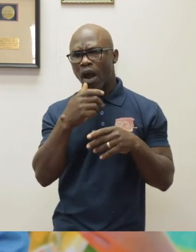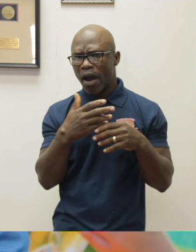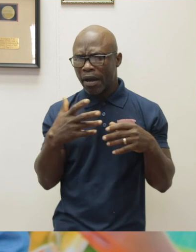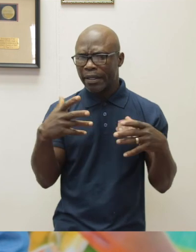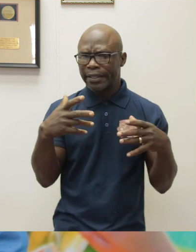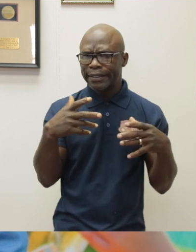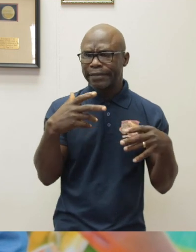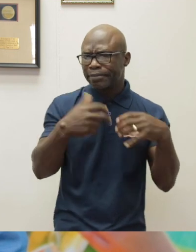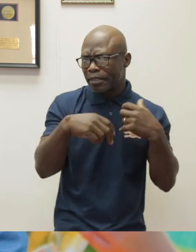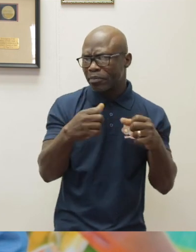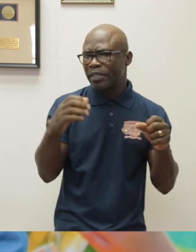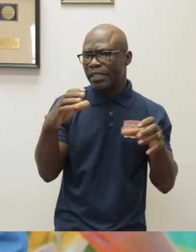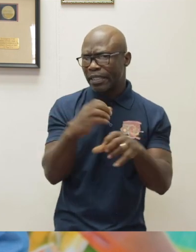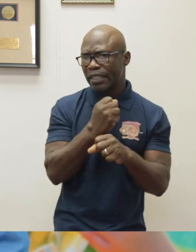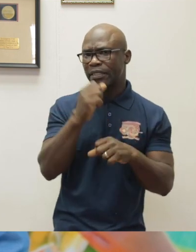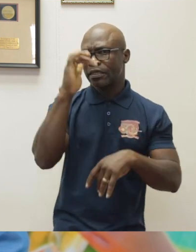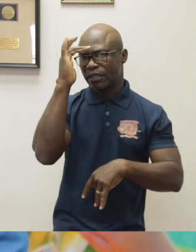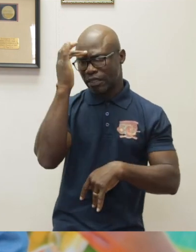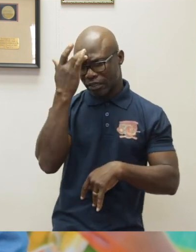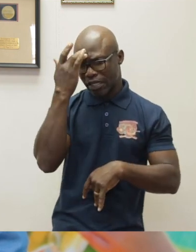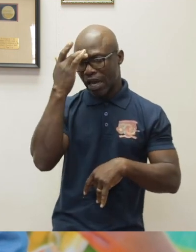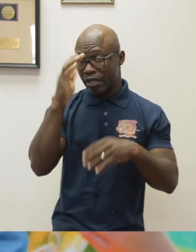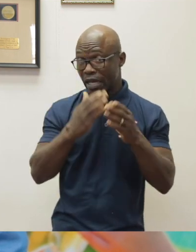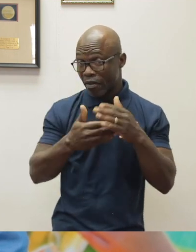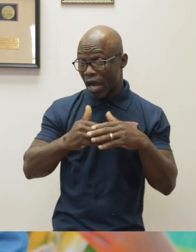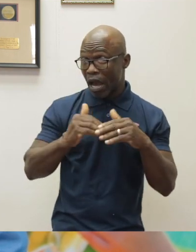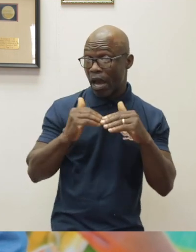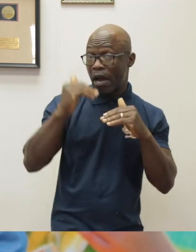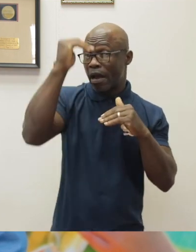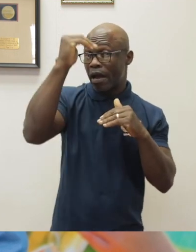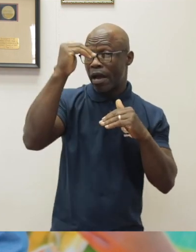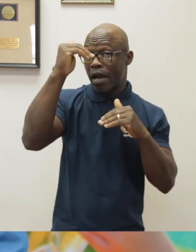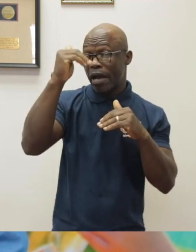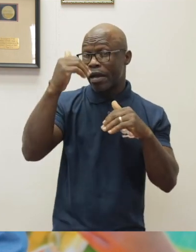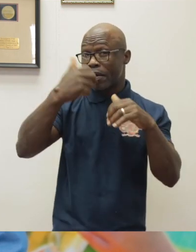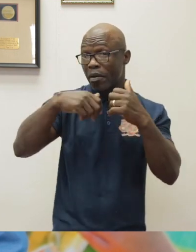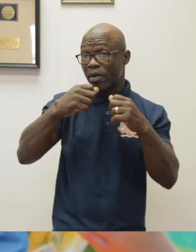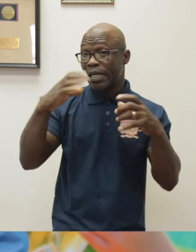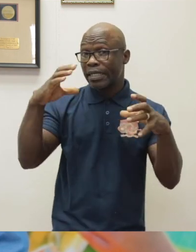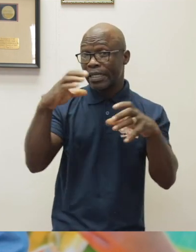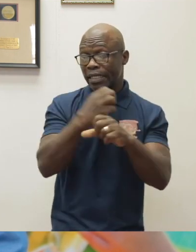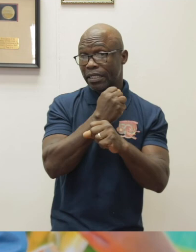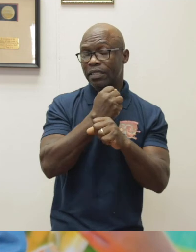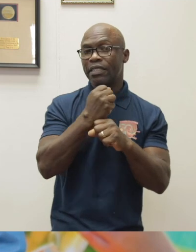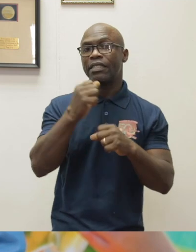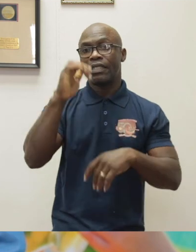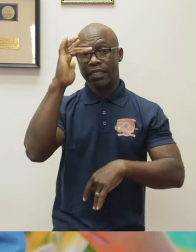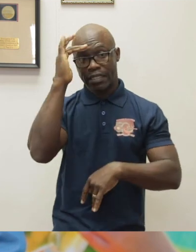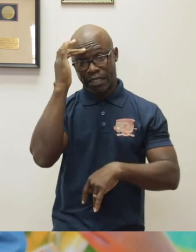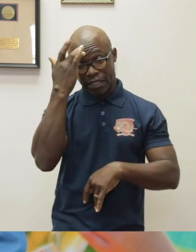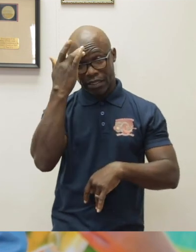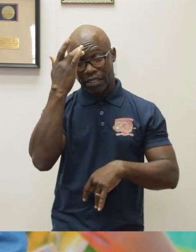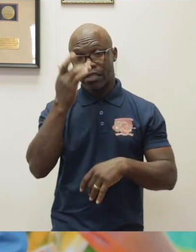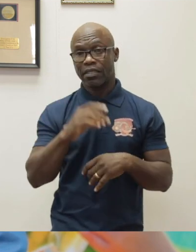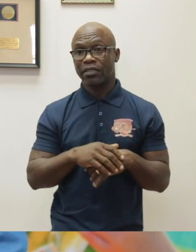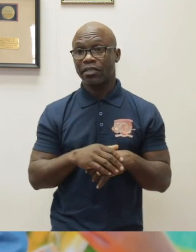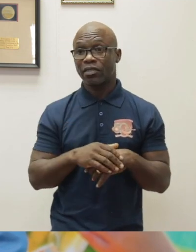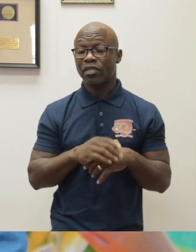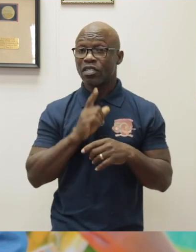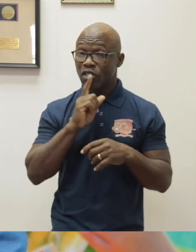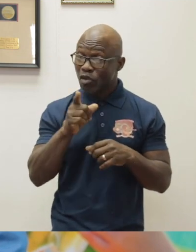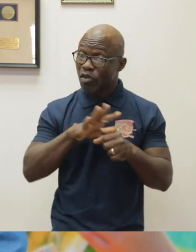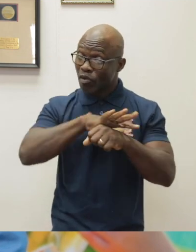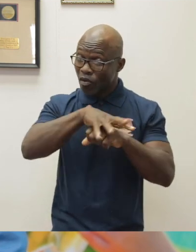these conditions and are at high risk for the development of the more serious forms of